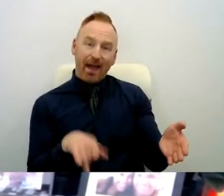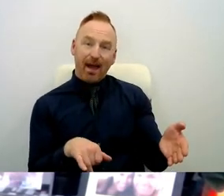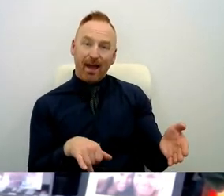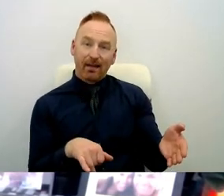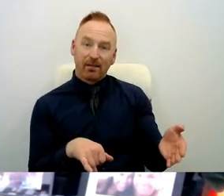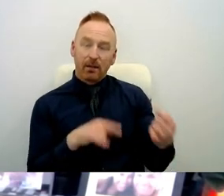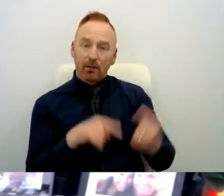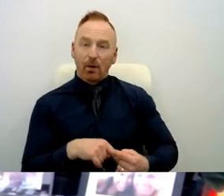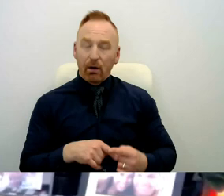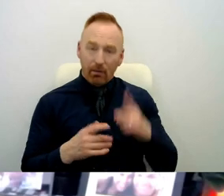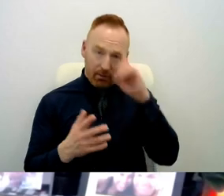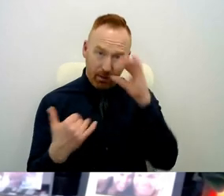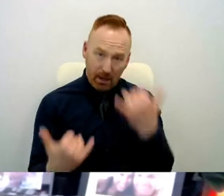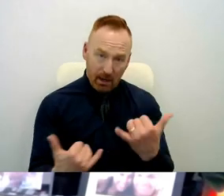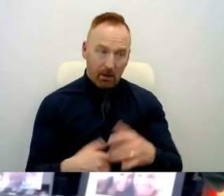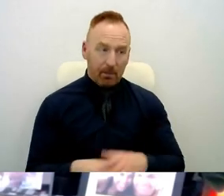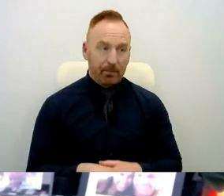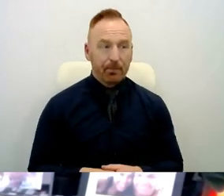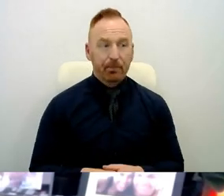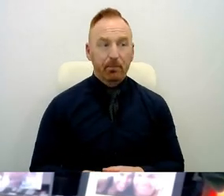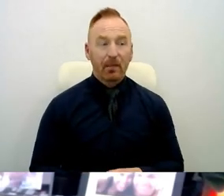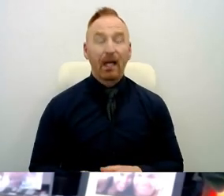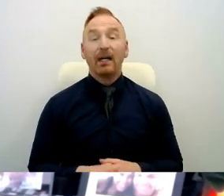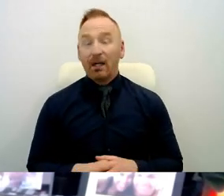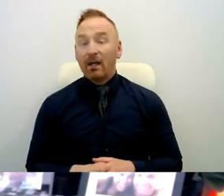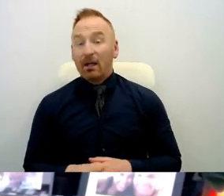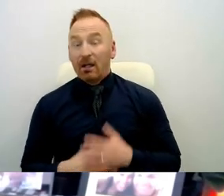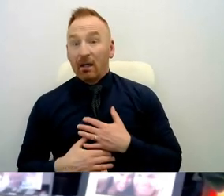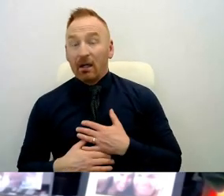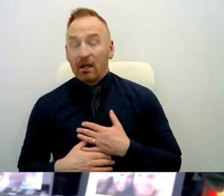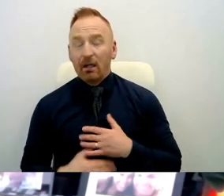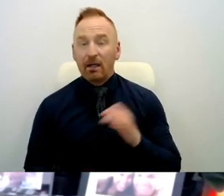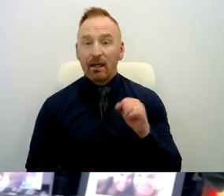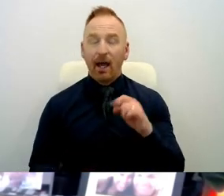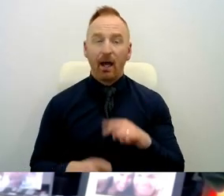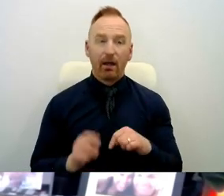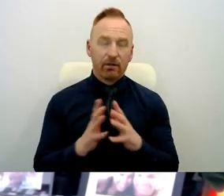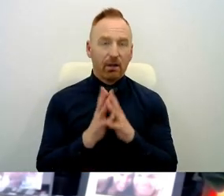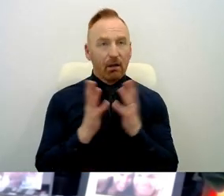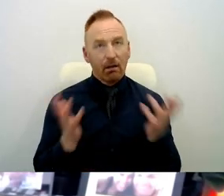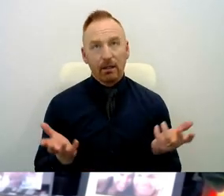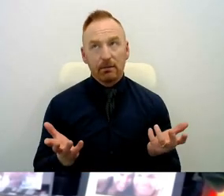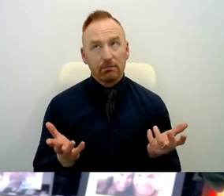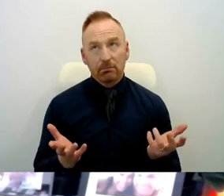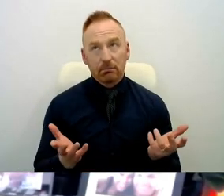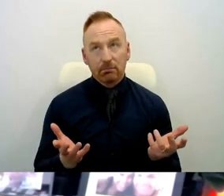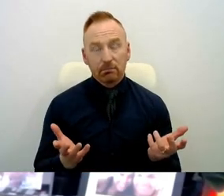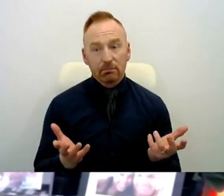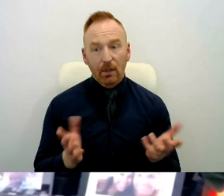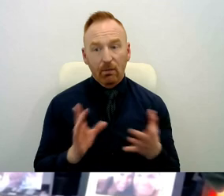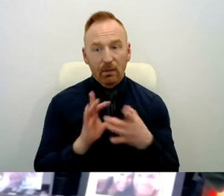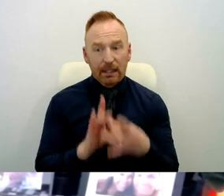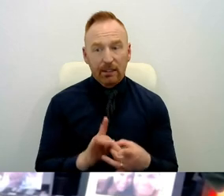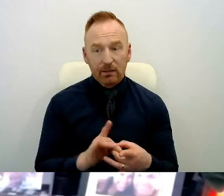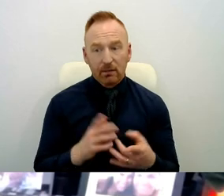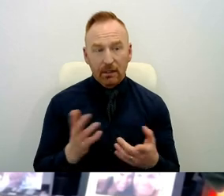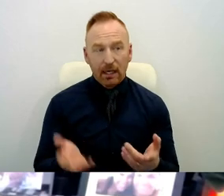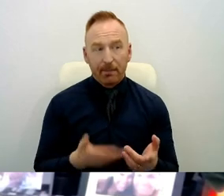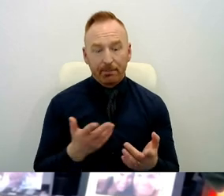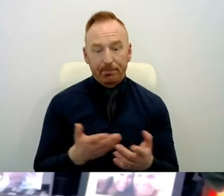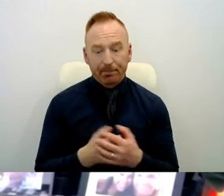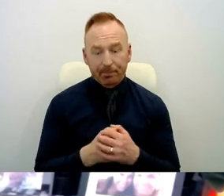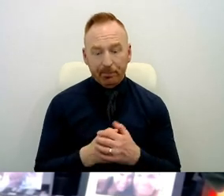biggest right barrier or struggle right now, right? Yeah, I mean, there are a lot of things